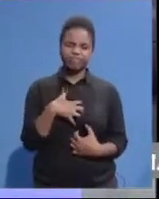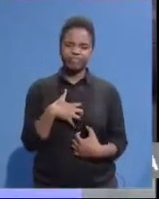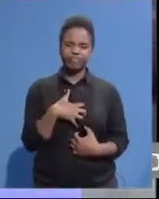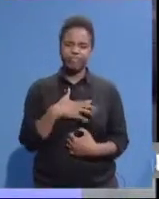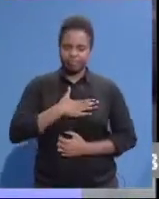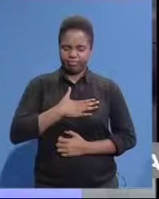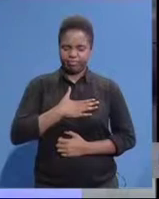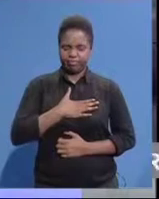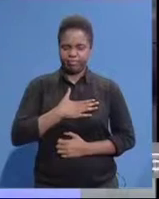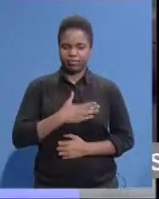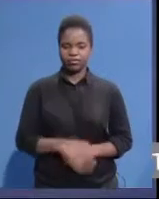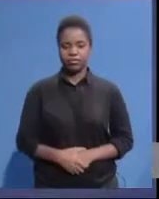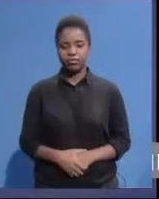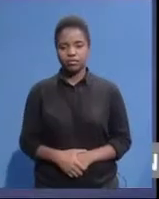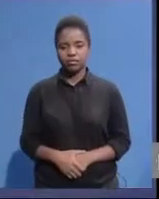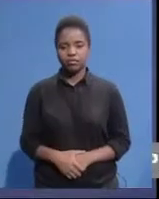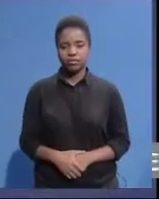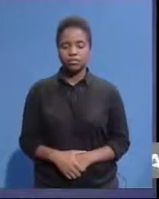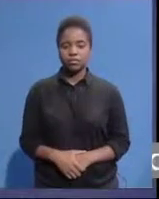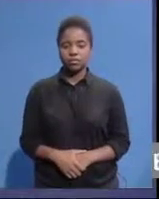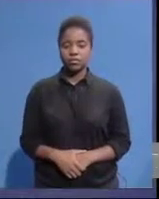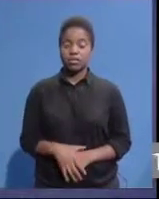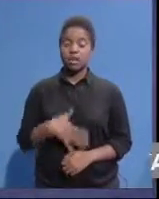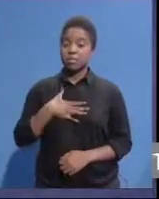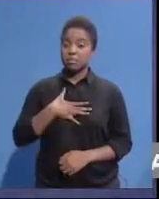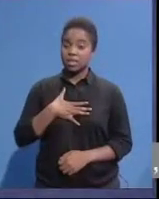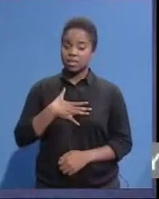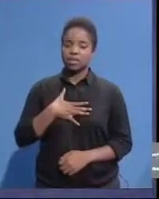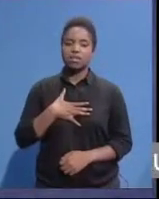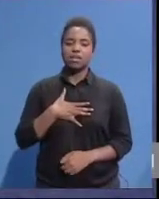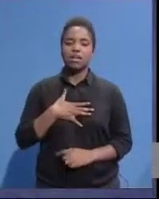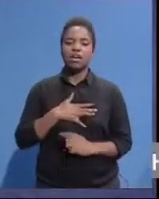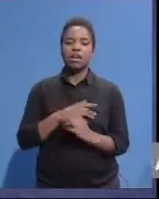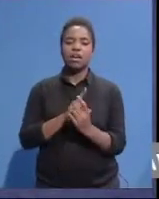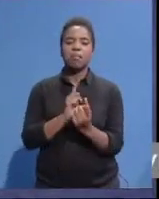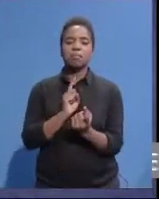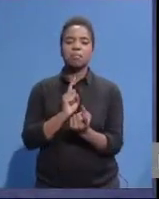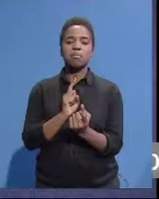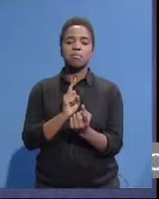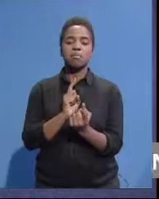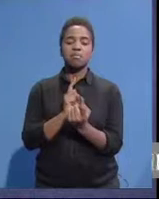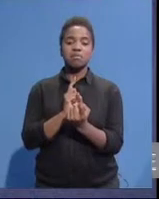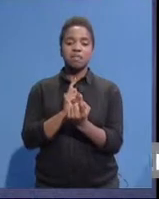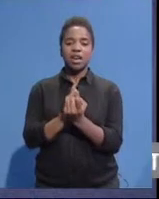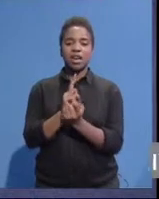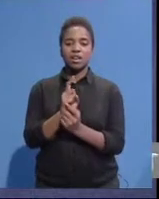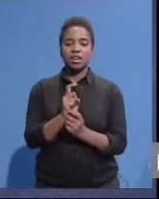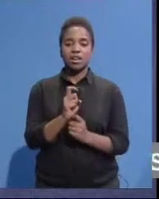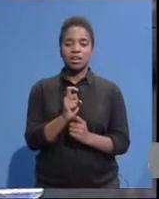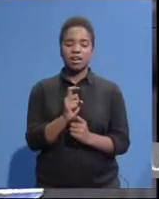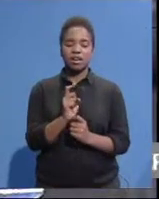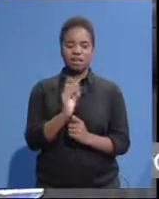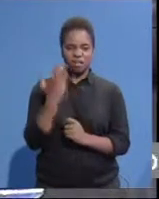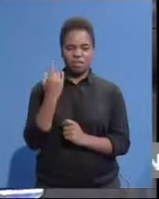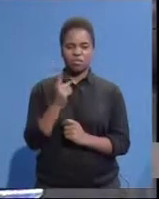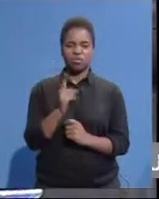as a person. I think for me personally, I met him, I'm one of the advantaged ones. I met him in 1990, soon after he came